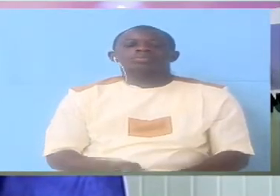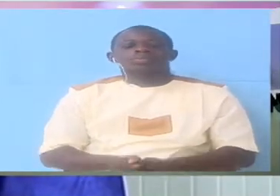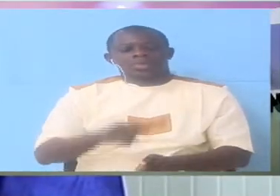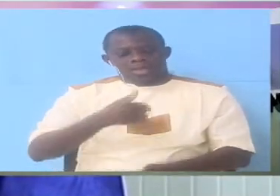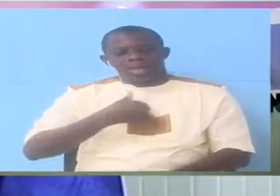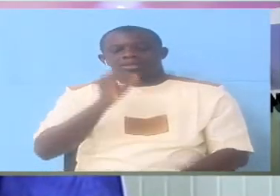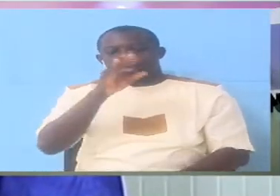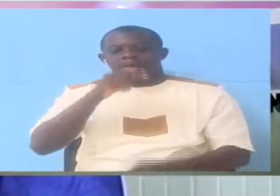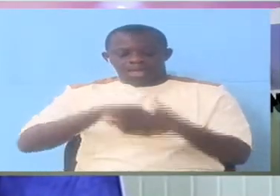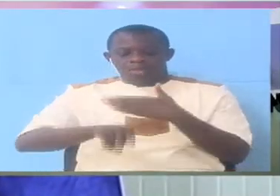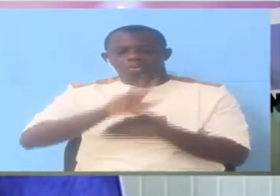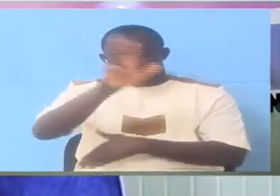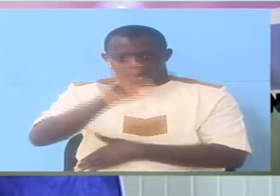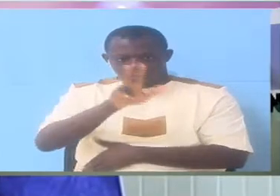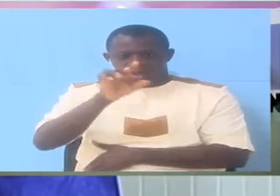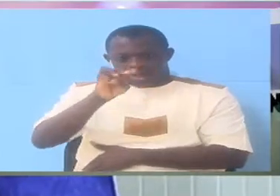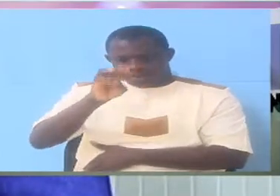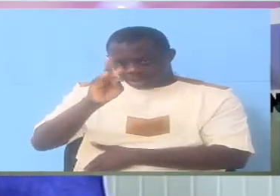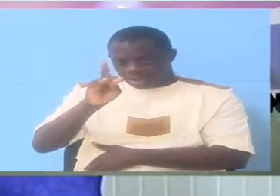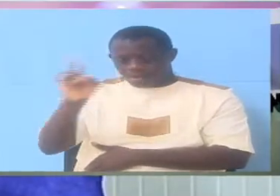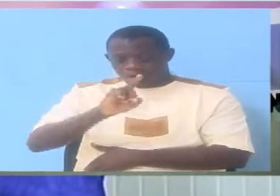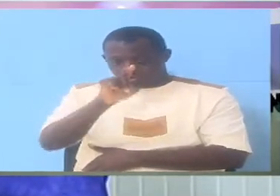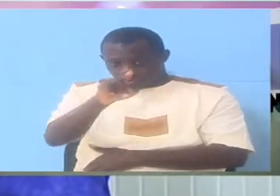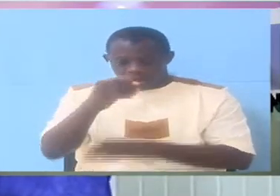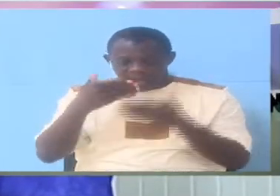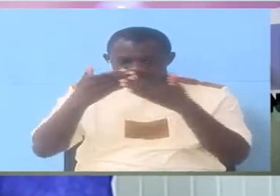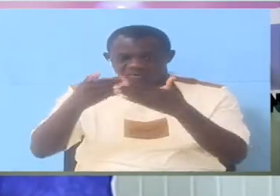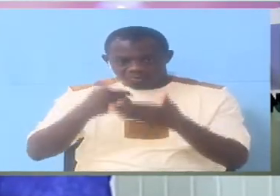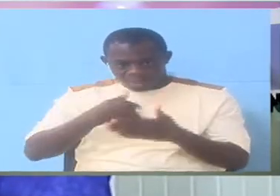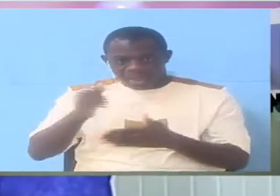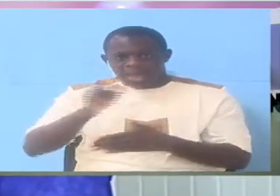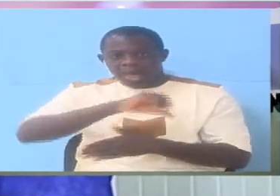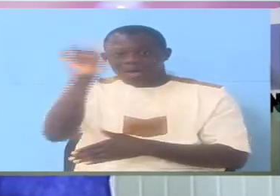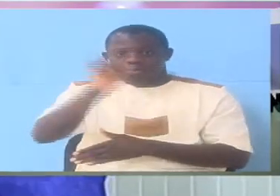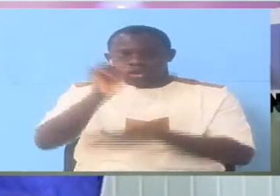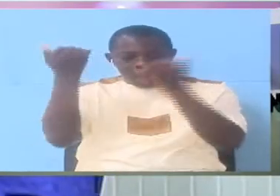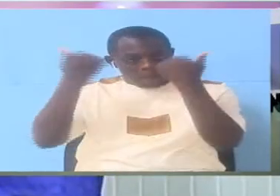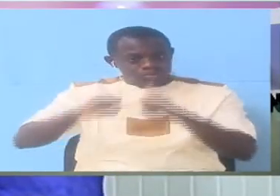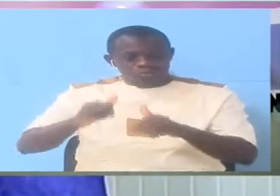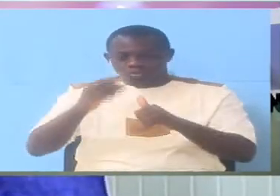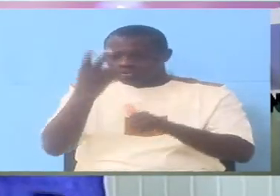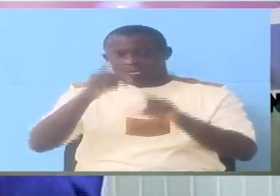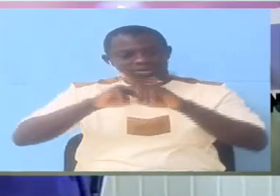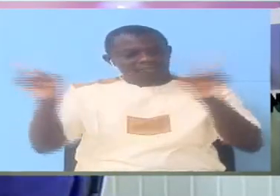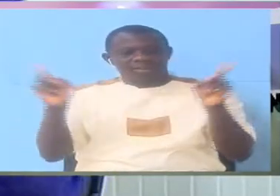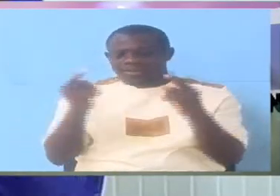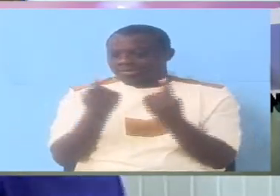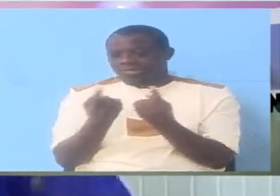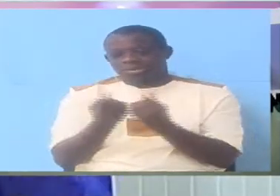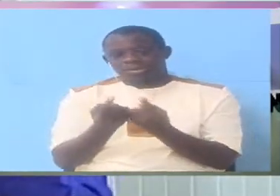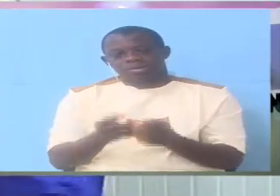I said to him in Wolof, MD, well, what you told me and what eventually happened are two different things.